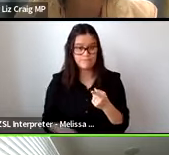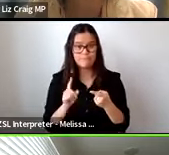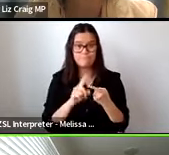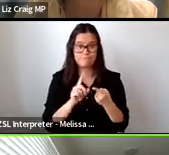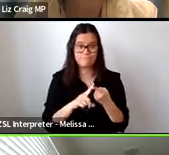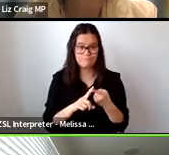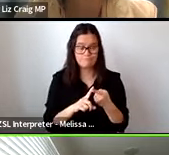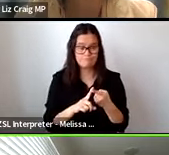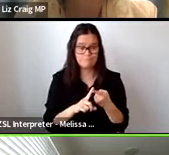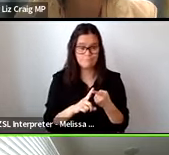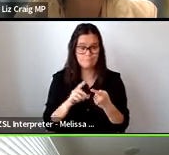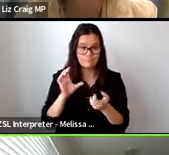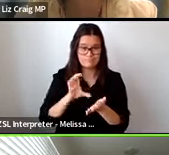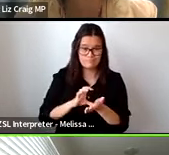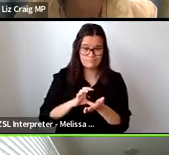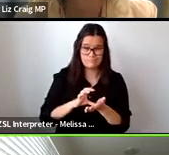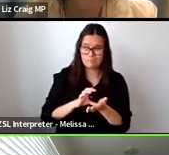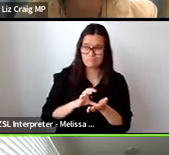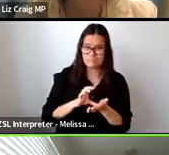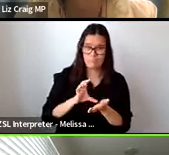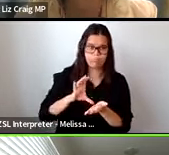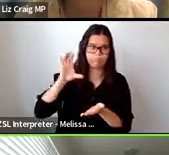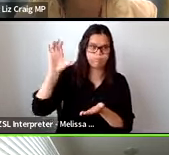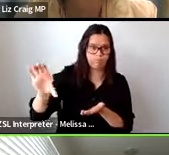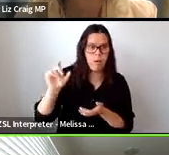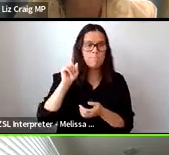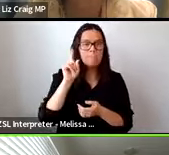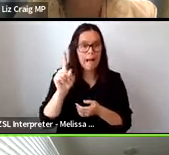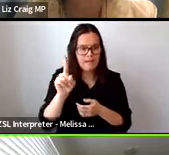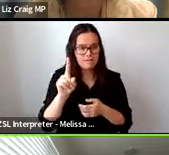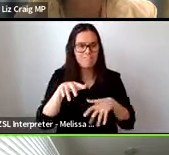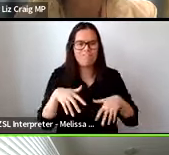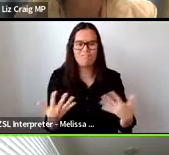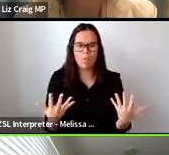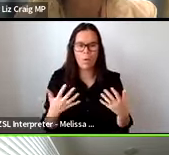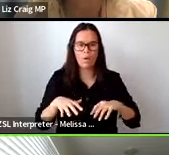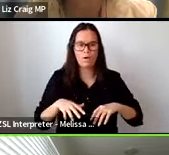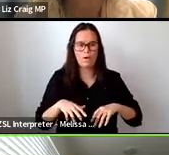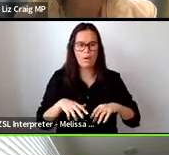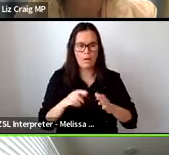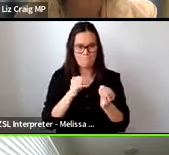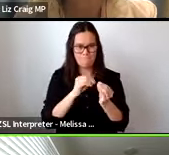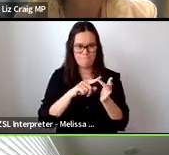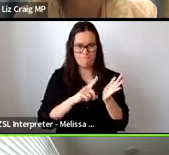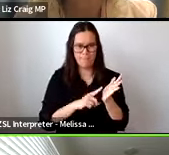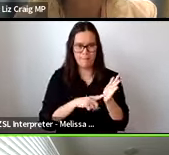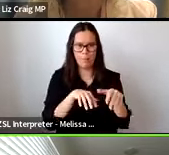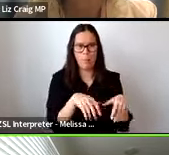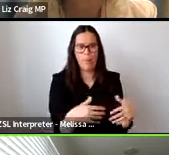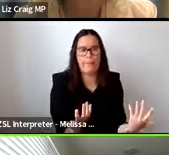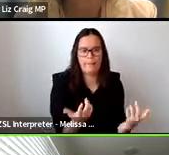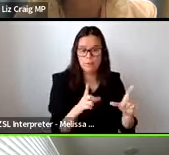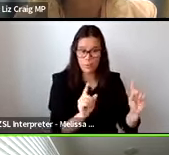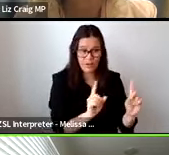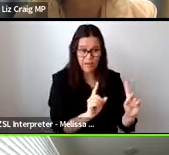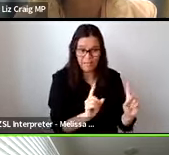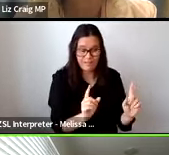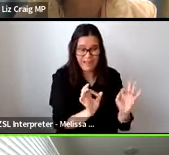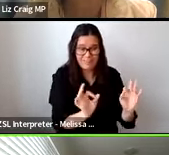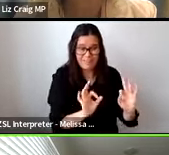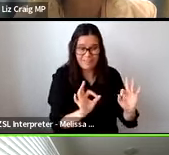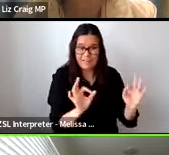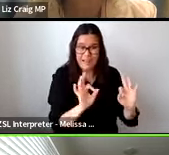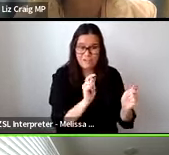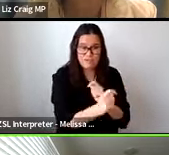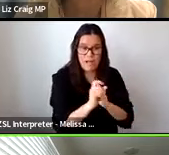by passing a weak bill that does nothing or no bill at all, or reduce costs